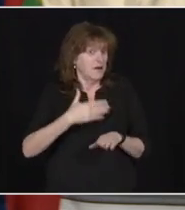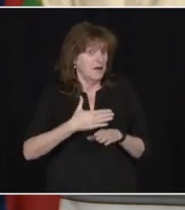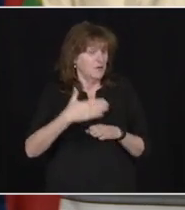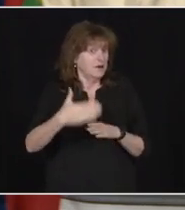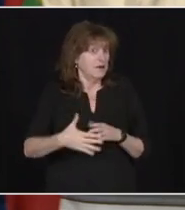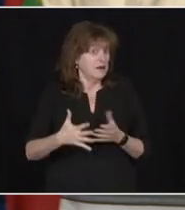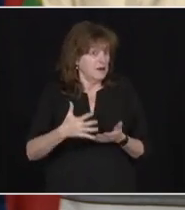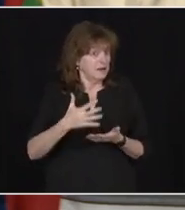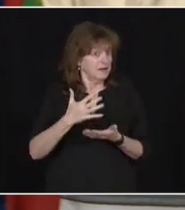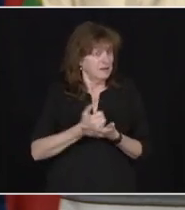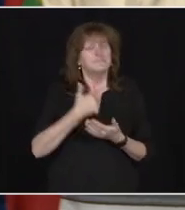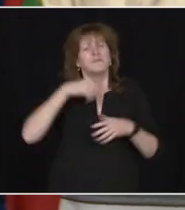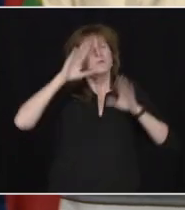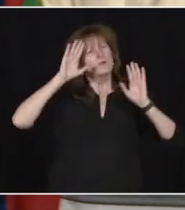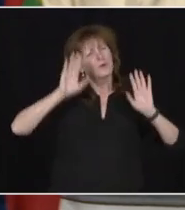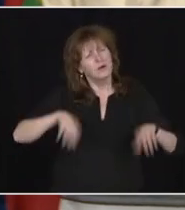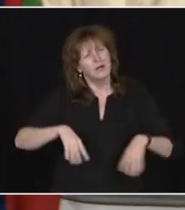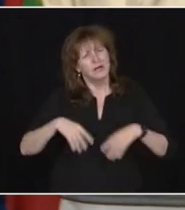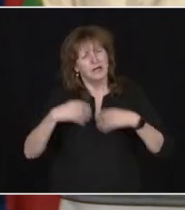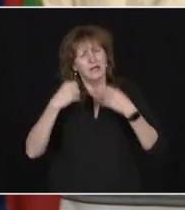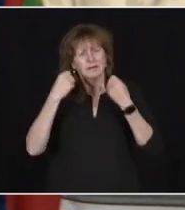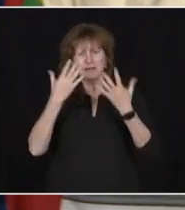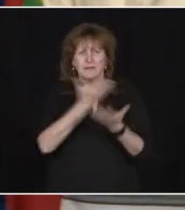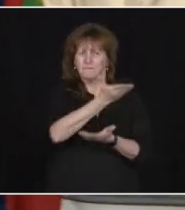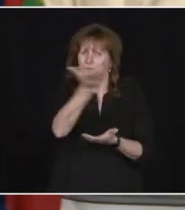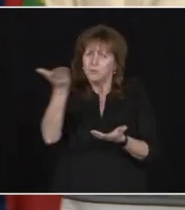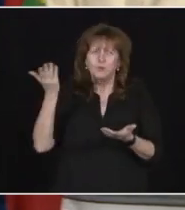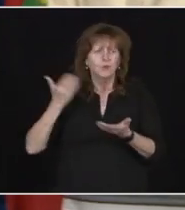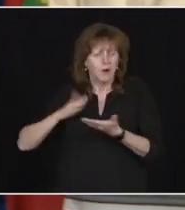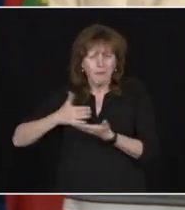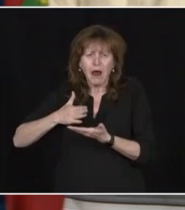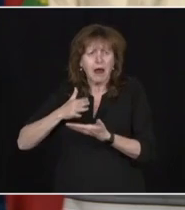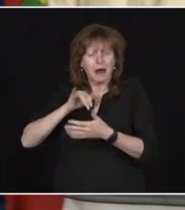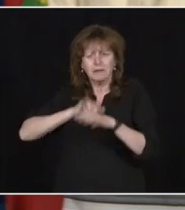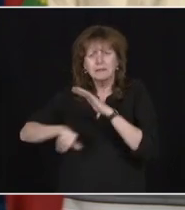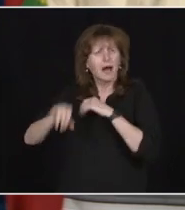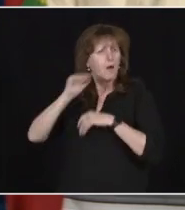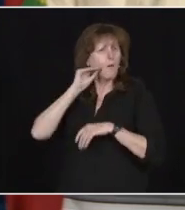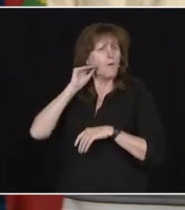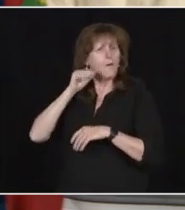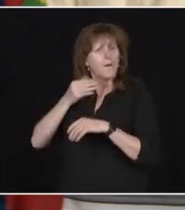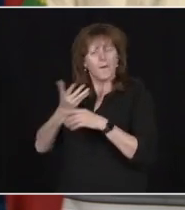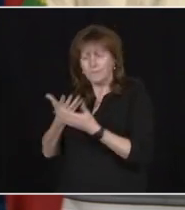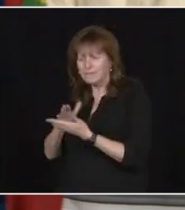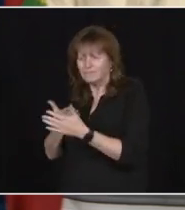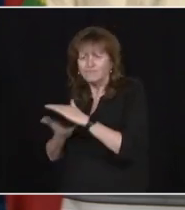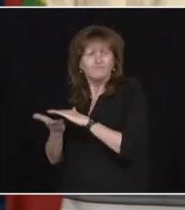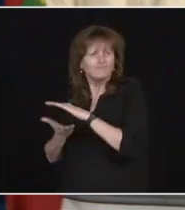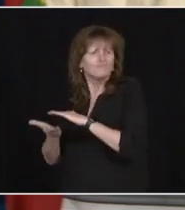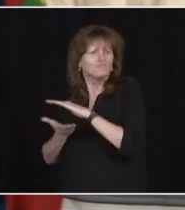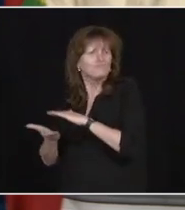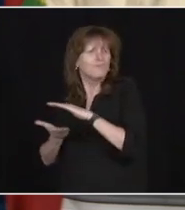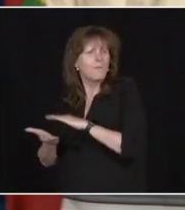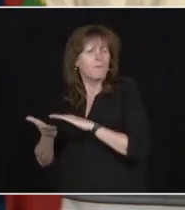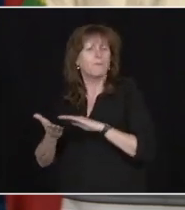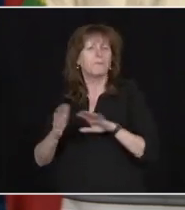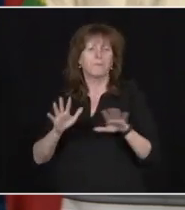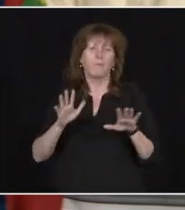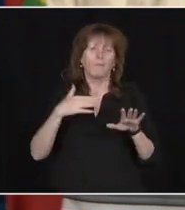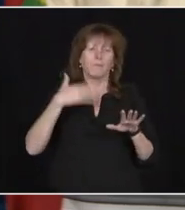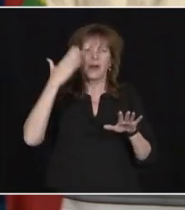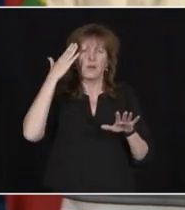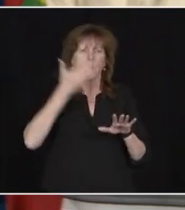you are enjoying some baking while staying home the last little while. But I also know that many of you are noticing